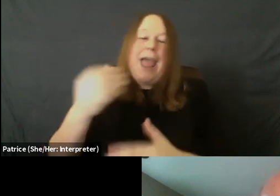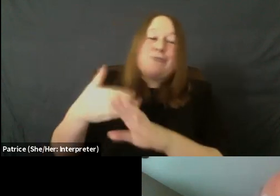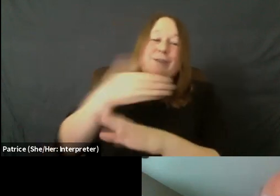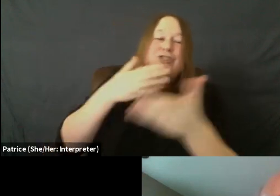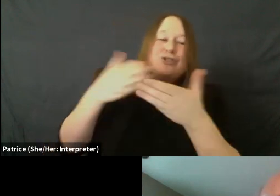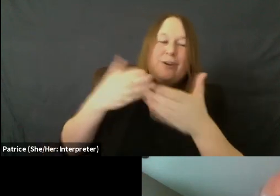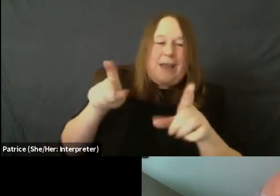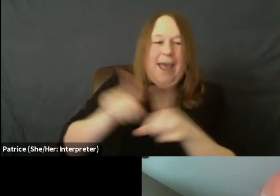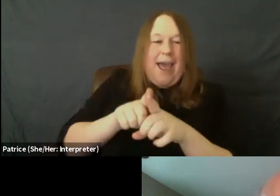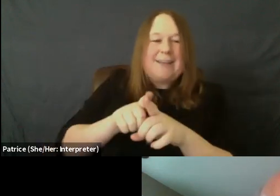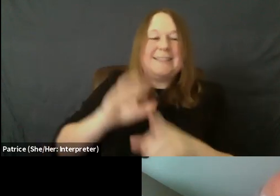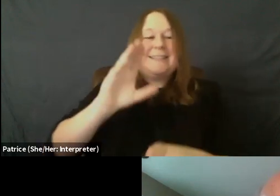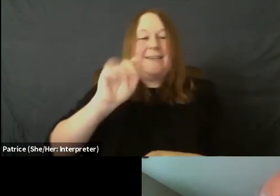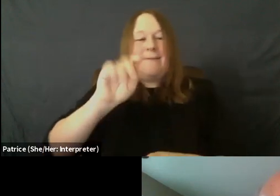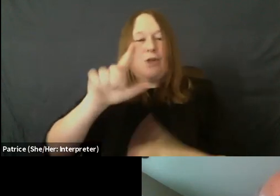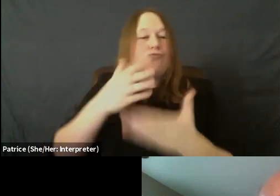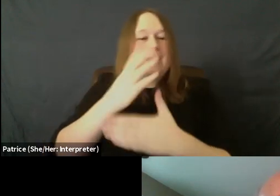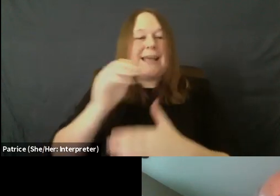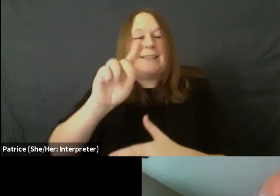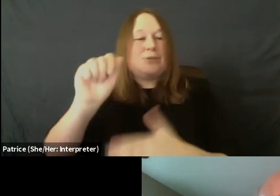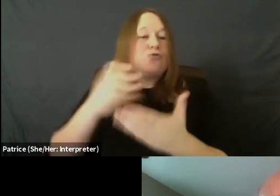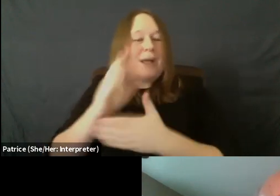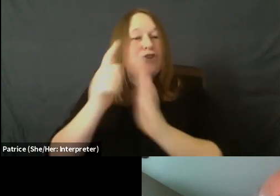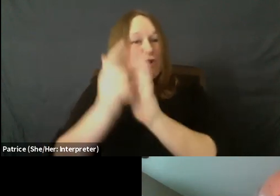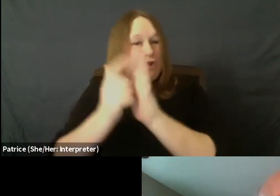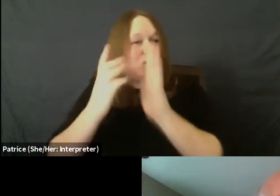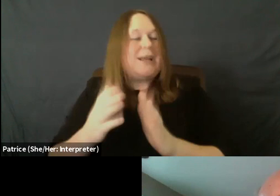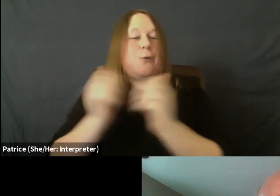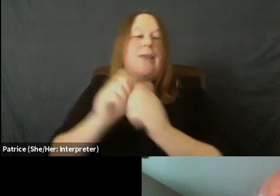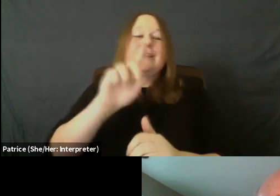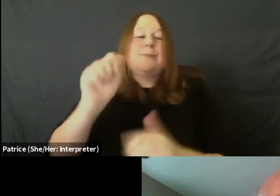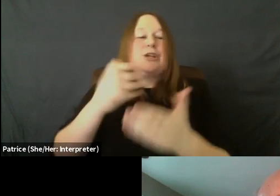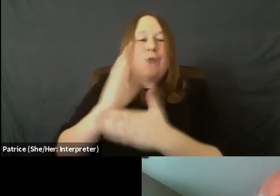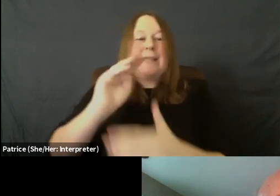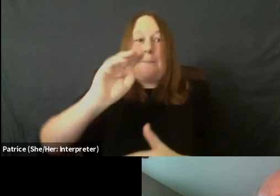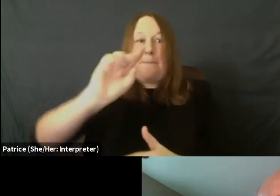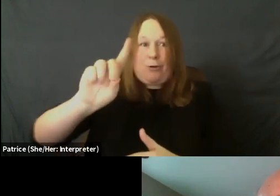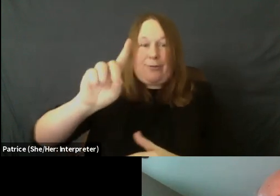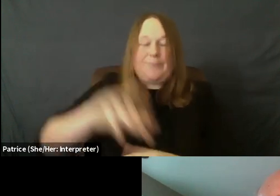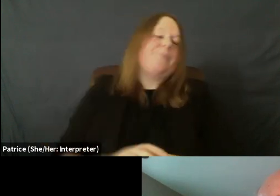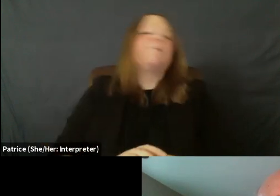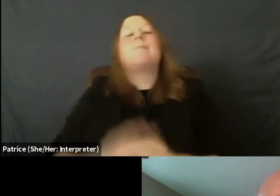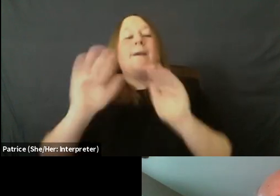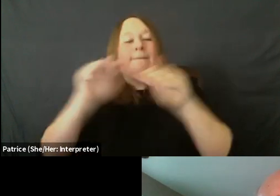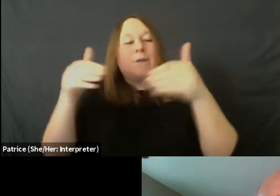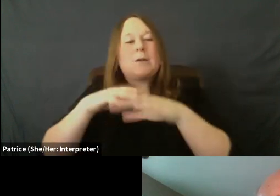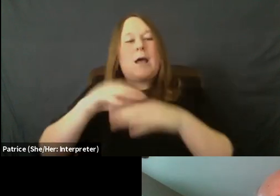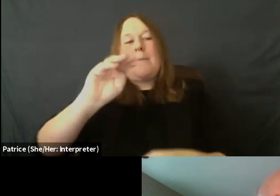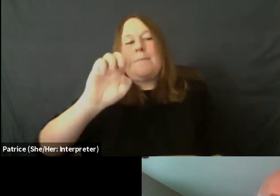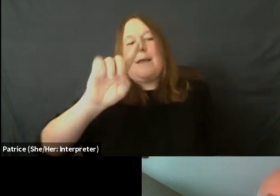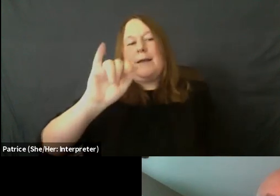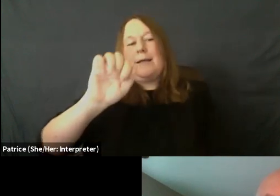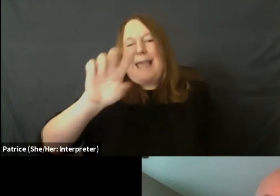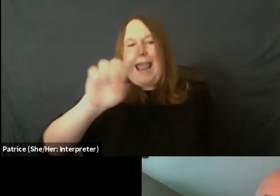served as the Civil Rights and Disability Rights Attorney with Disability Rights Maryland, focusing on Medicaid and